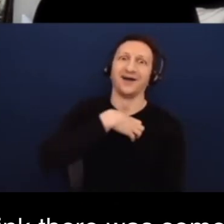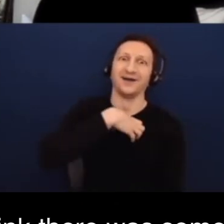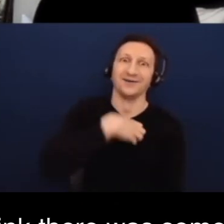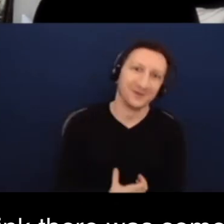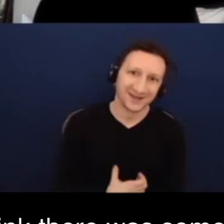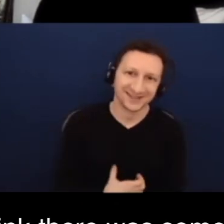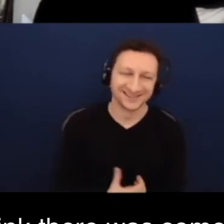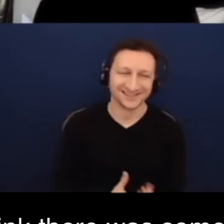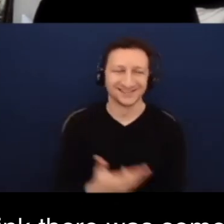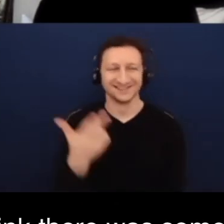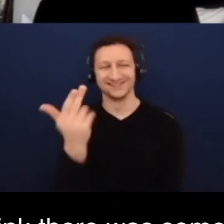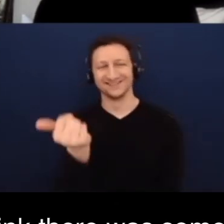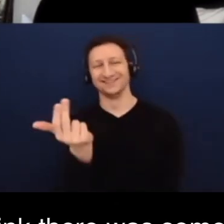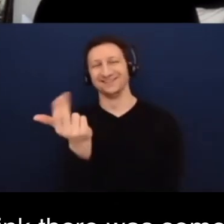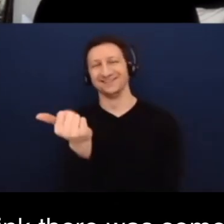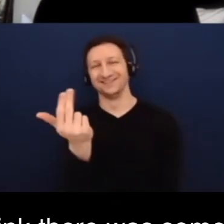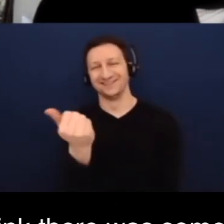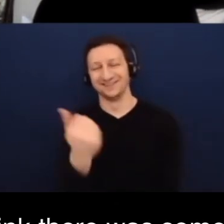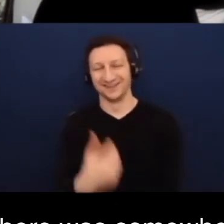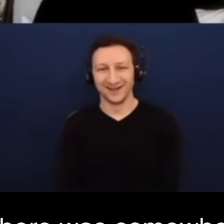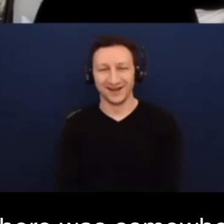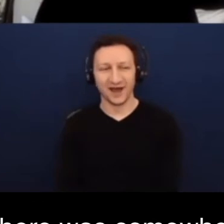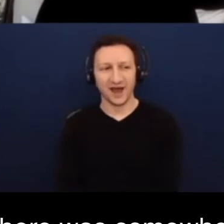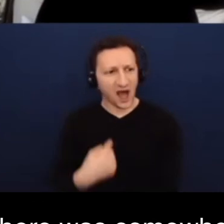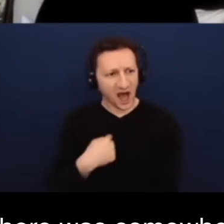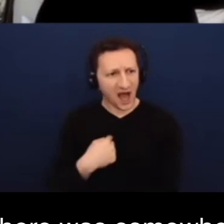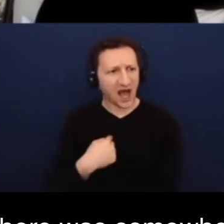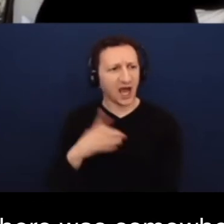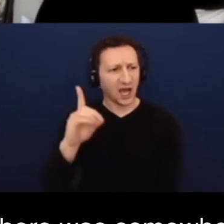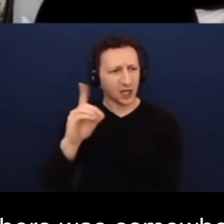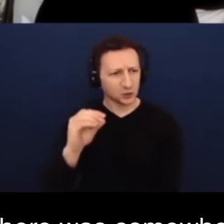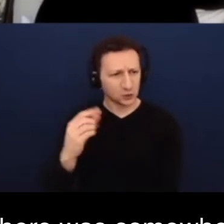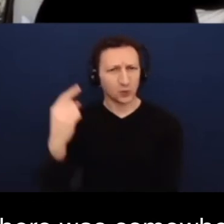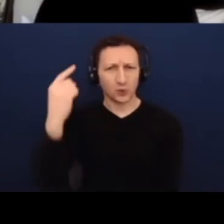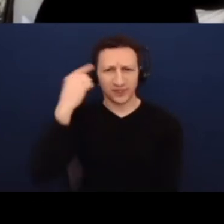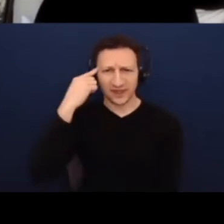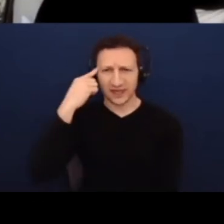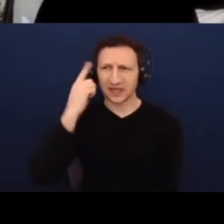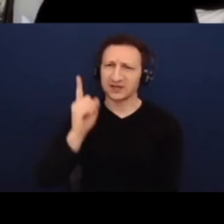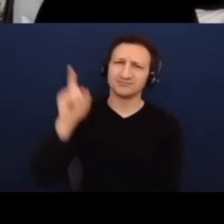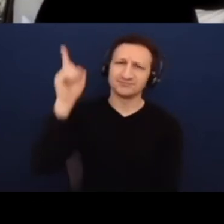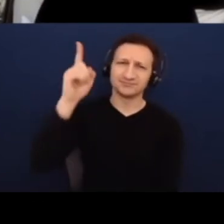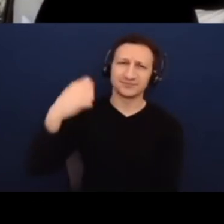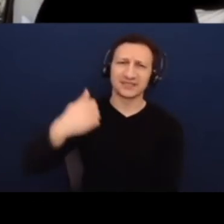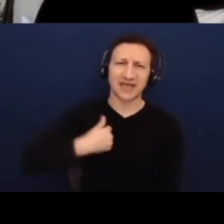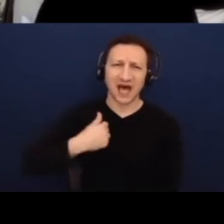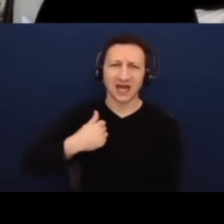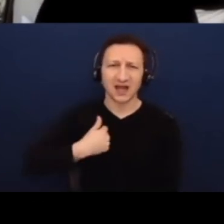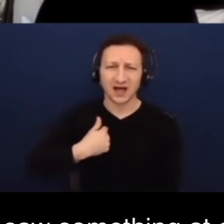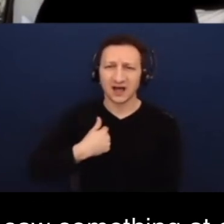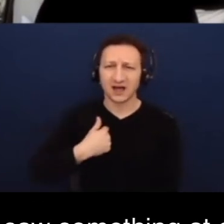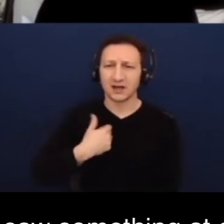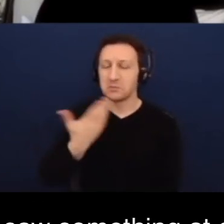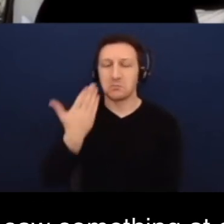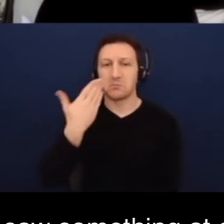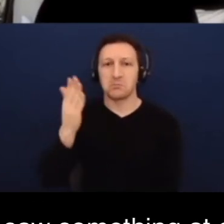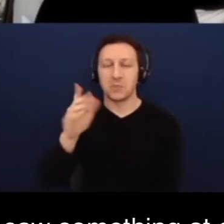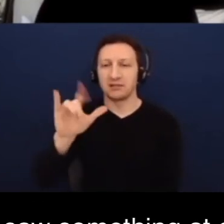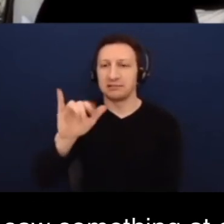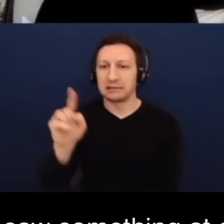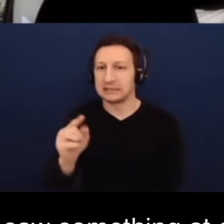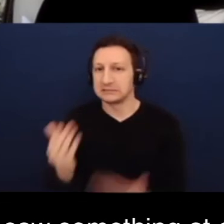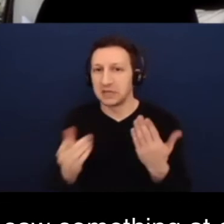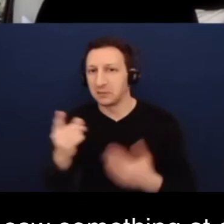I think there was something, I want to say in Canada, there was somewhere, I think it was Canada. I don't know, maybe Liz, maybe you might know. I saw something at